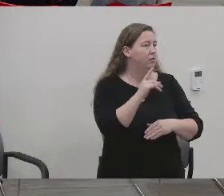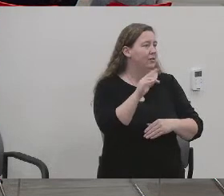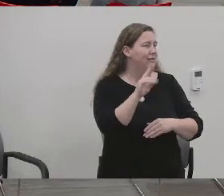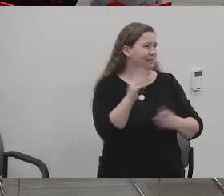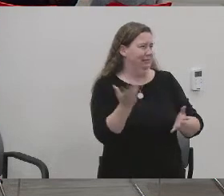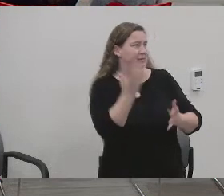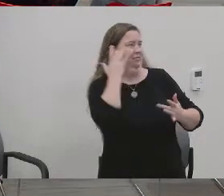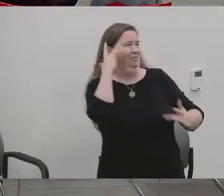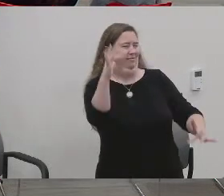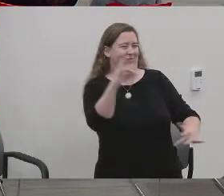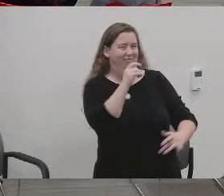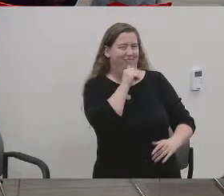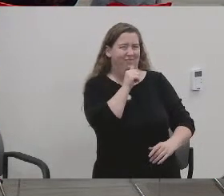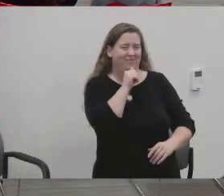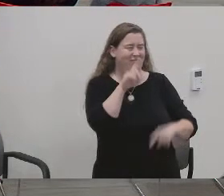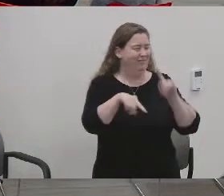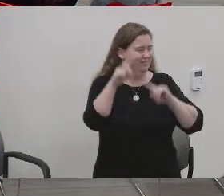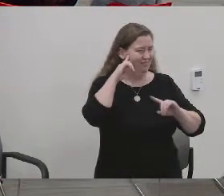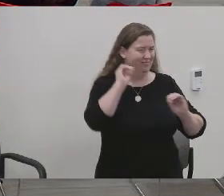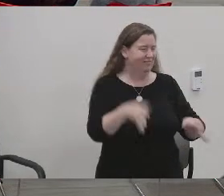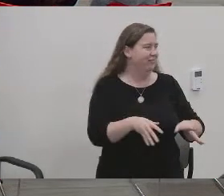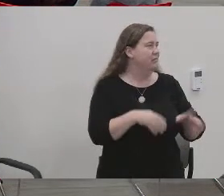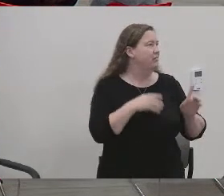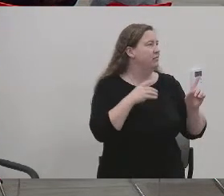Mr. Ham?